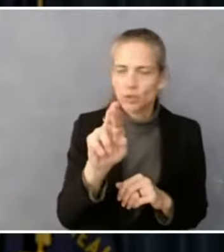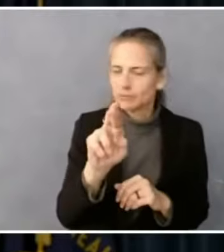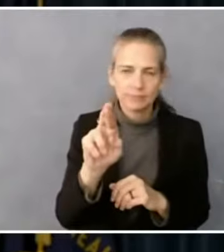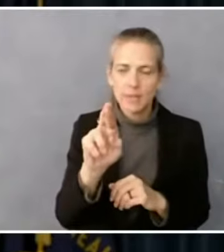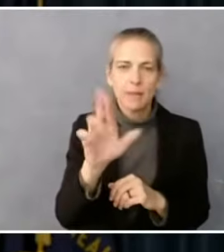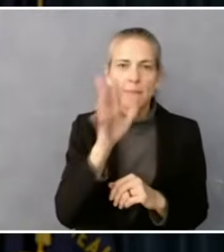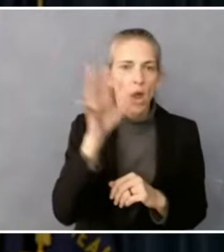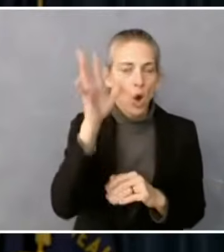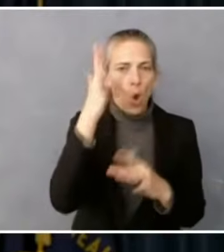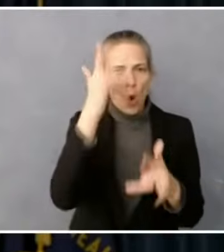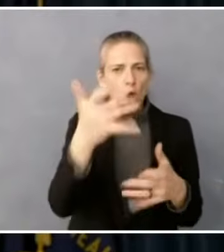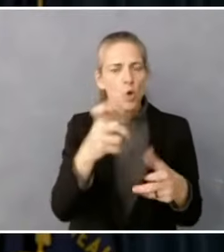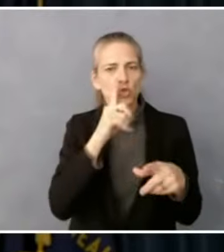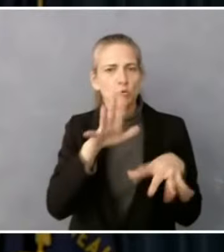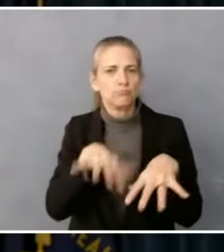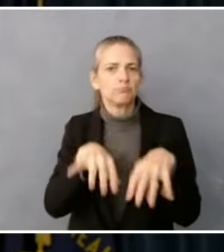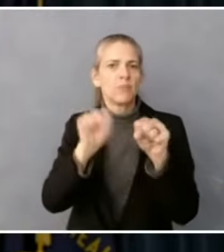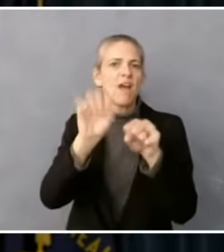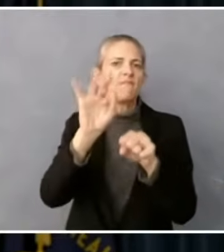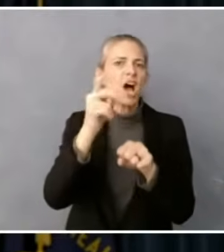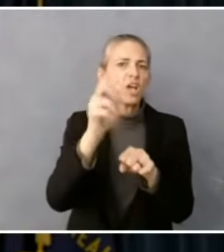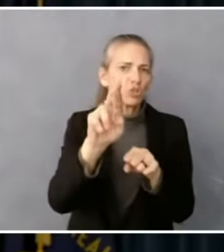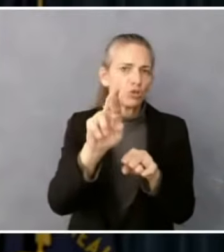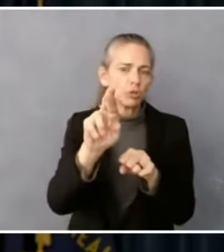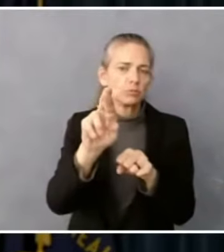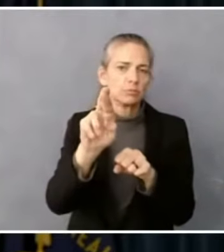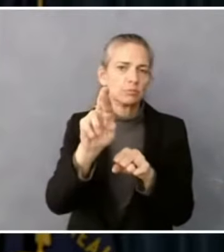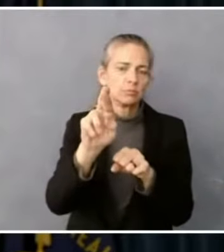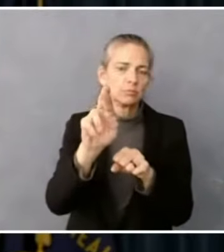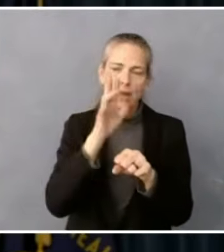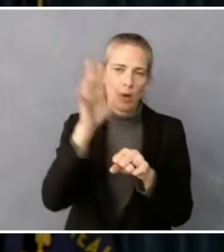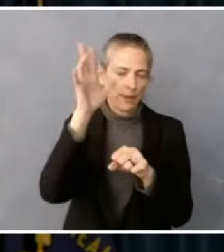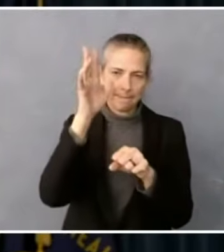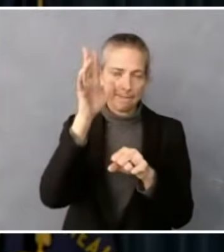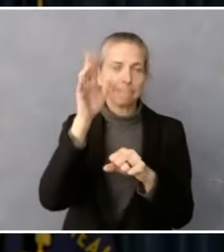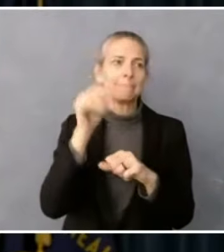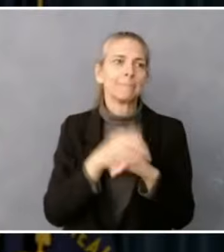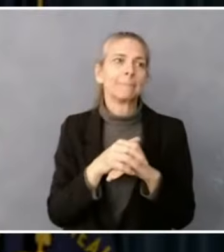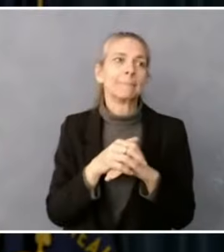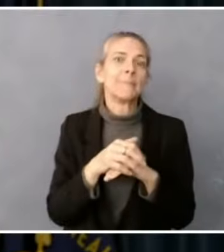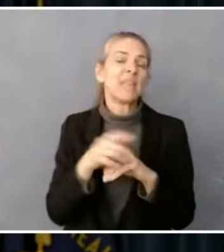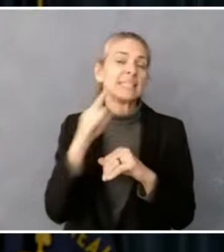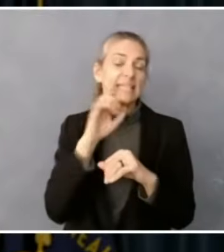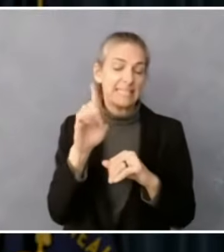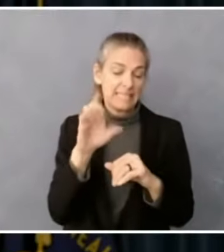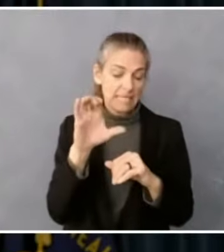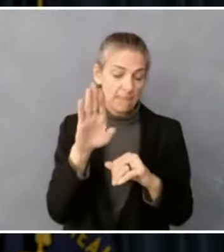a foster parent. Let's see, they said that DCBS spent